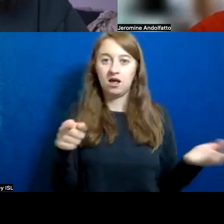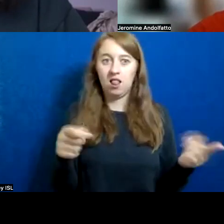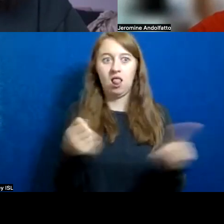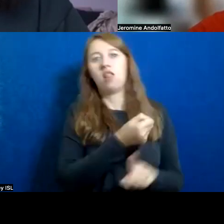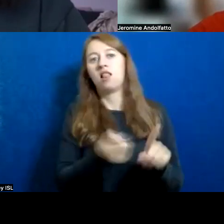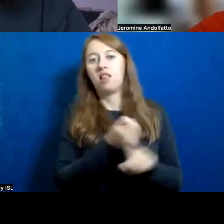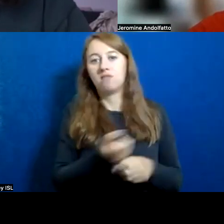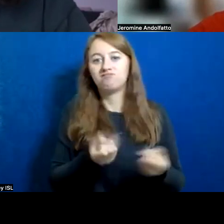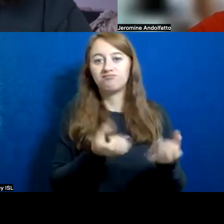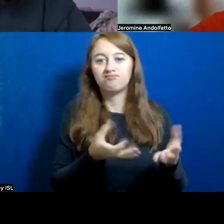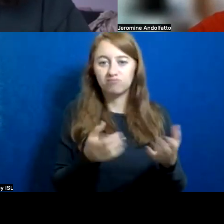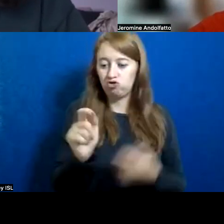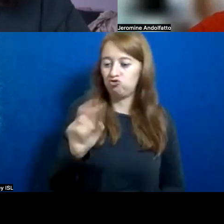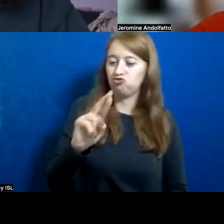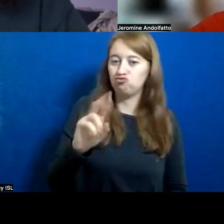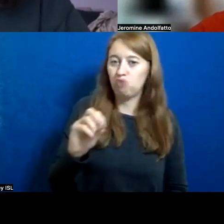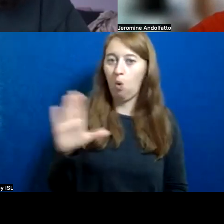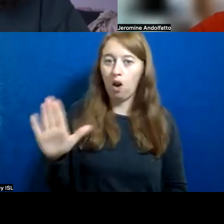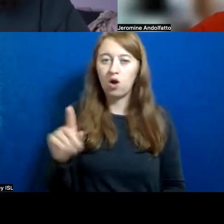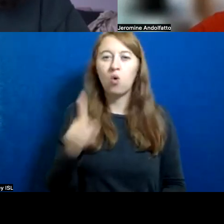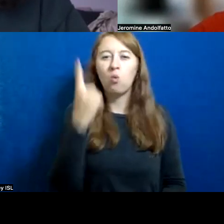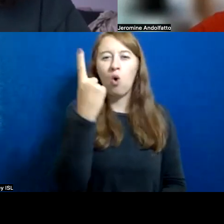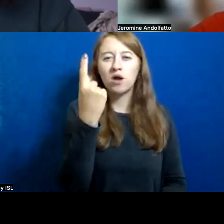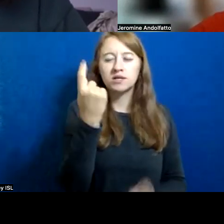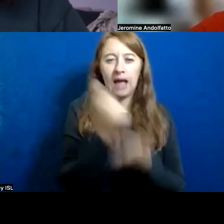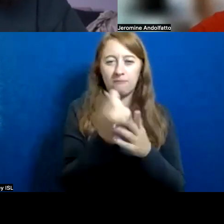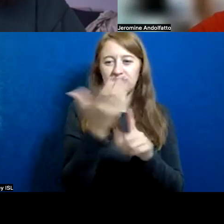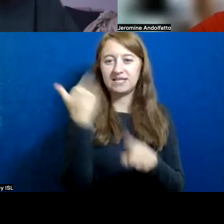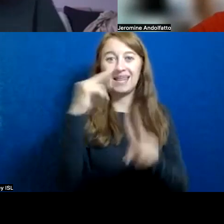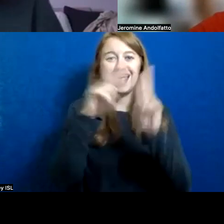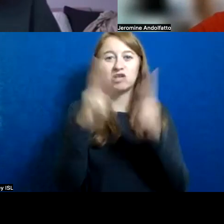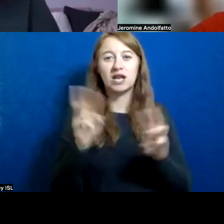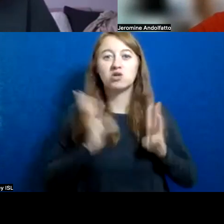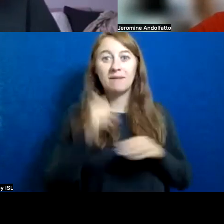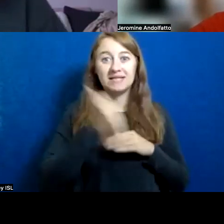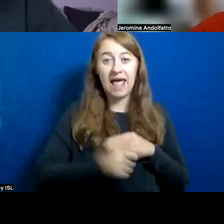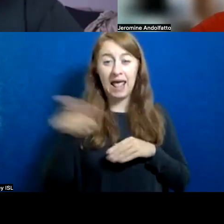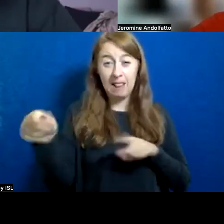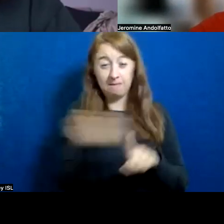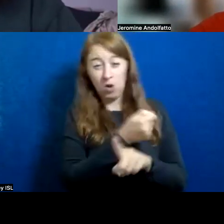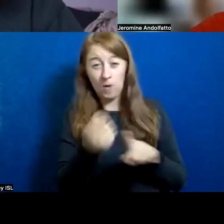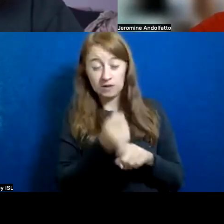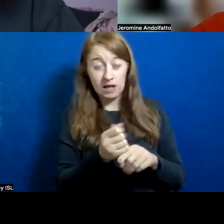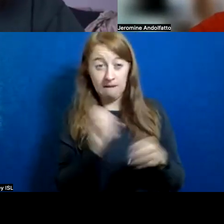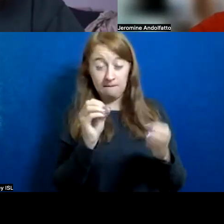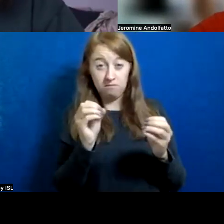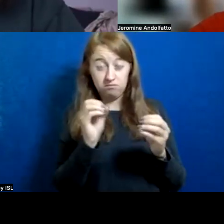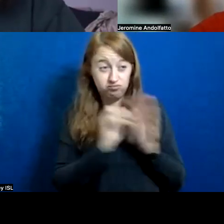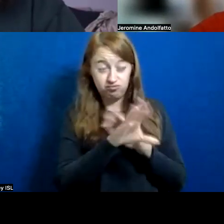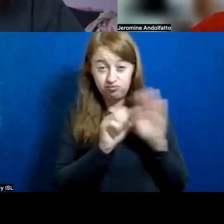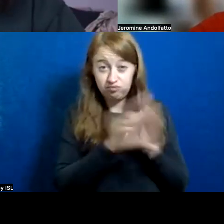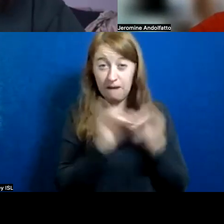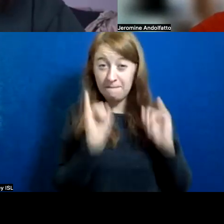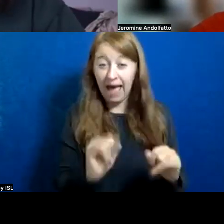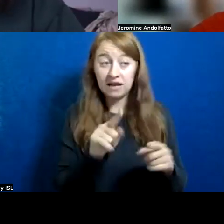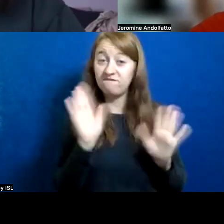time around International Women's Day when it got particularly bad, and, you know, I was getting sent pornography and all this horrible stuff.